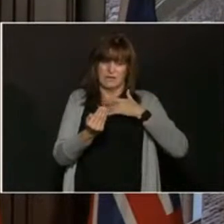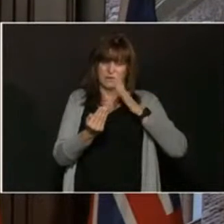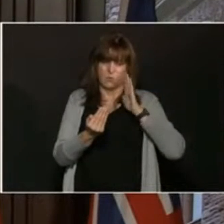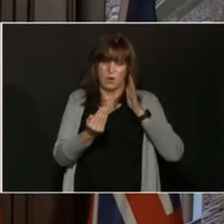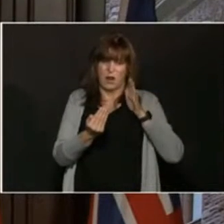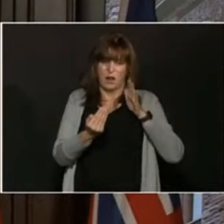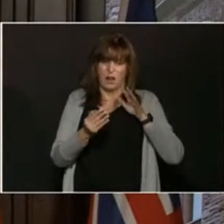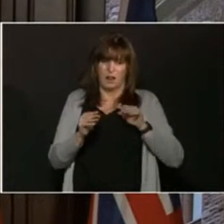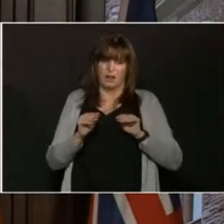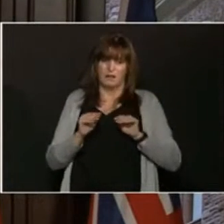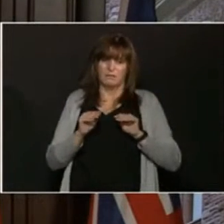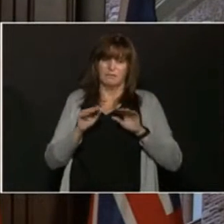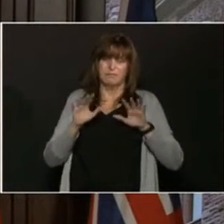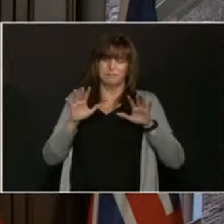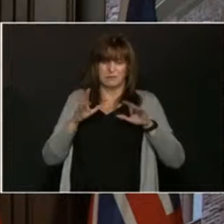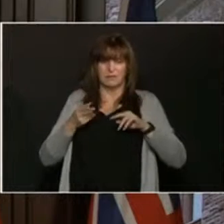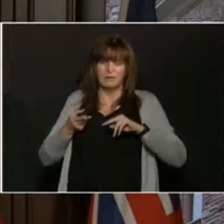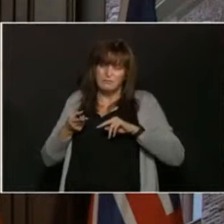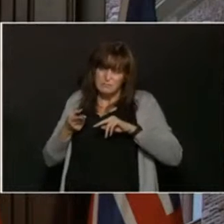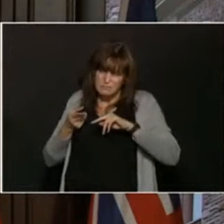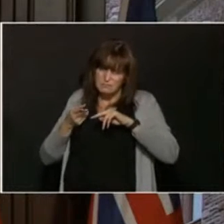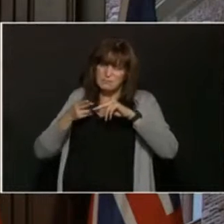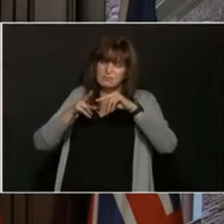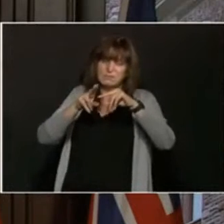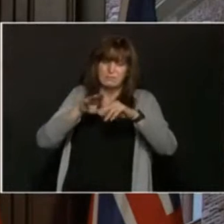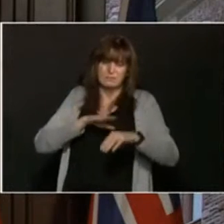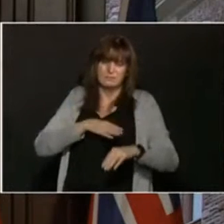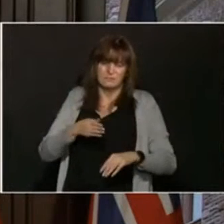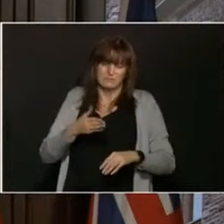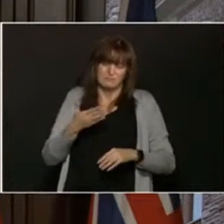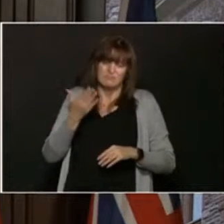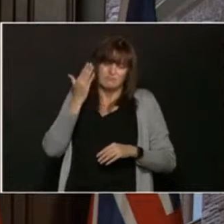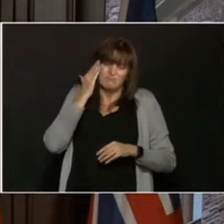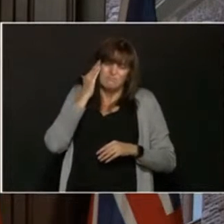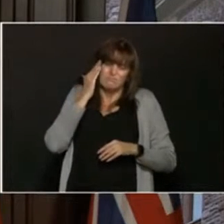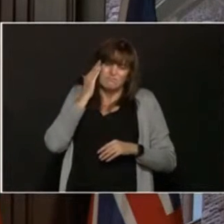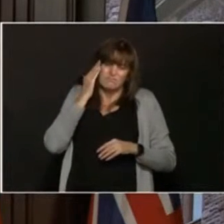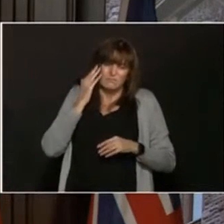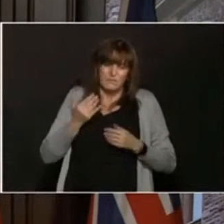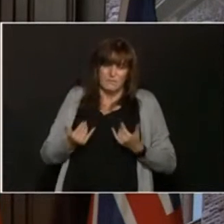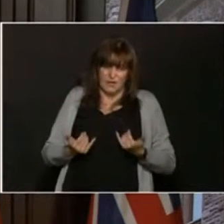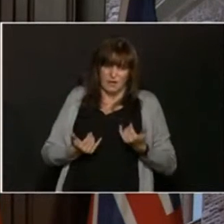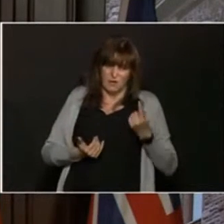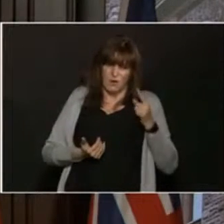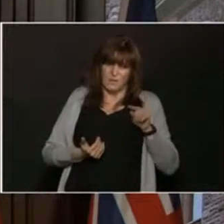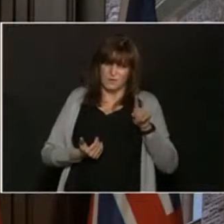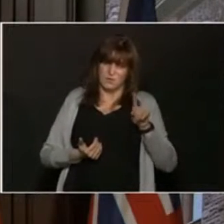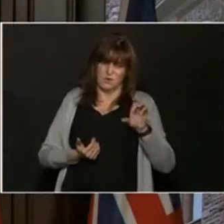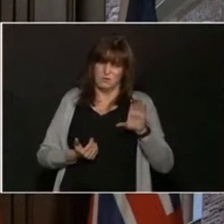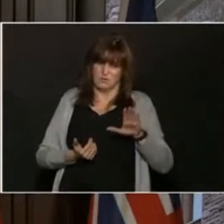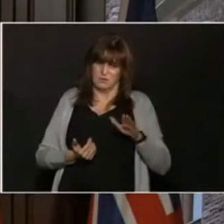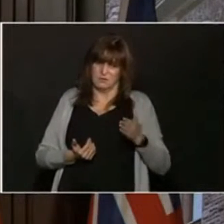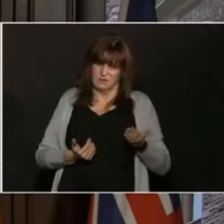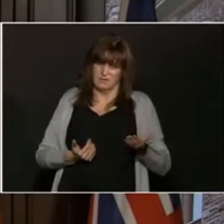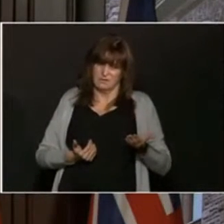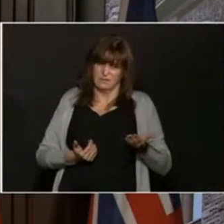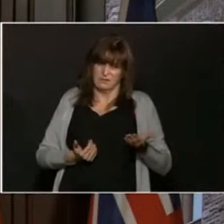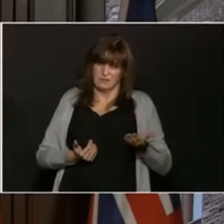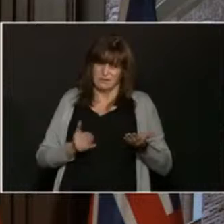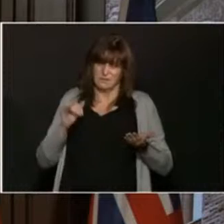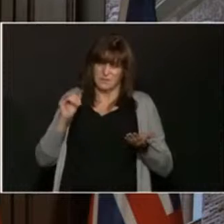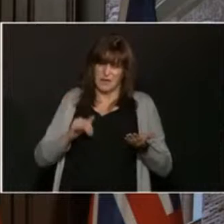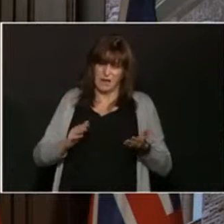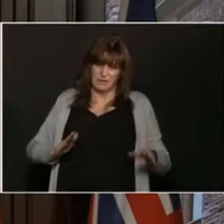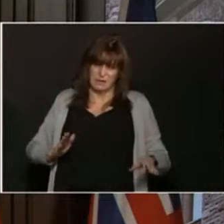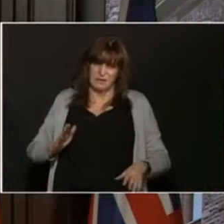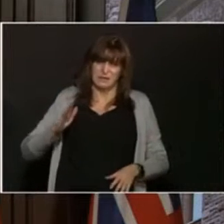of mortality. The basic point is that we're already, though, at 1,100 deaths. It's going to take a while to bend that curve down.